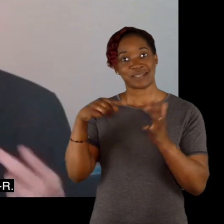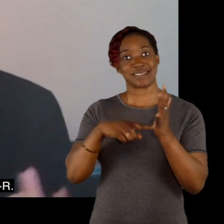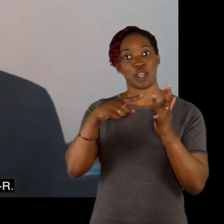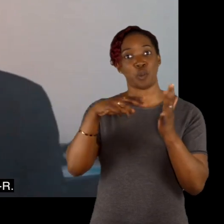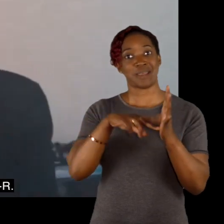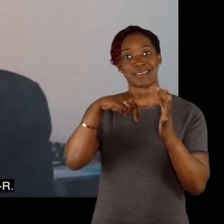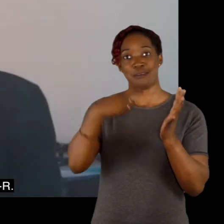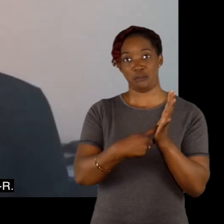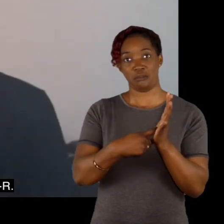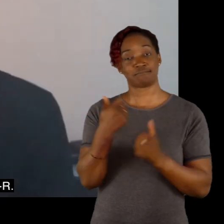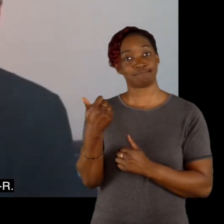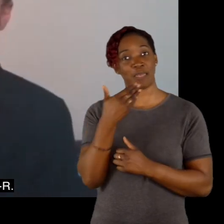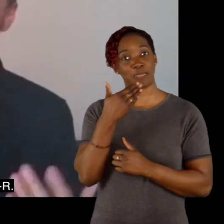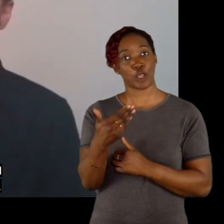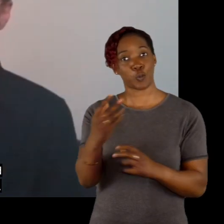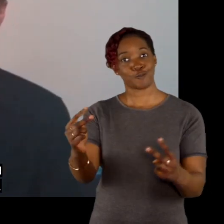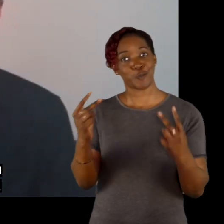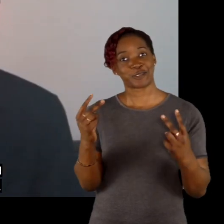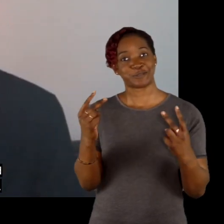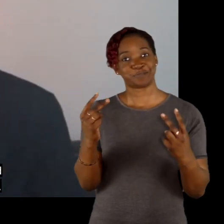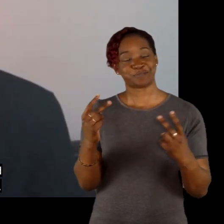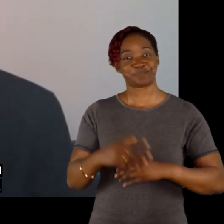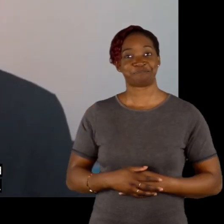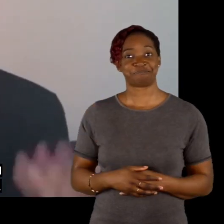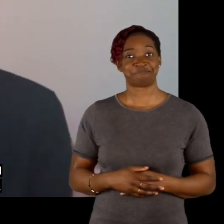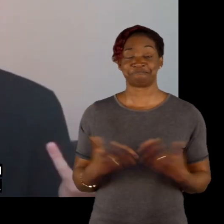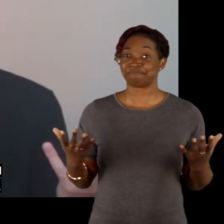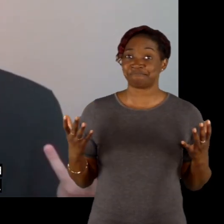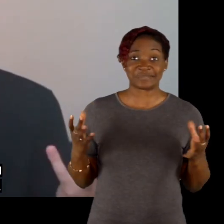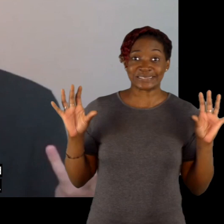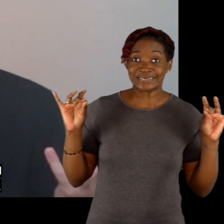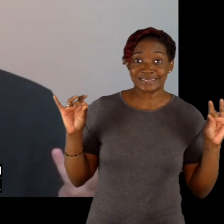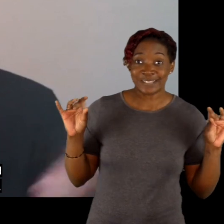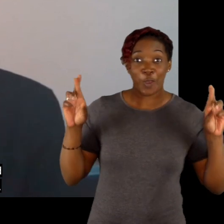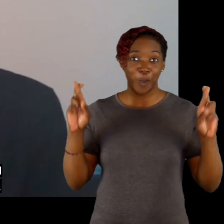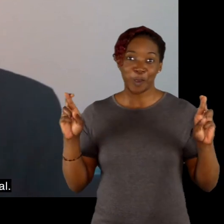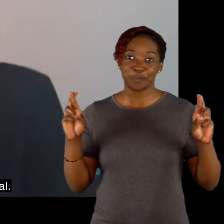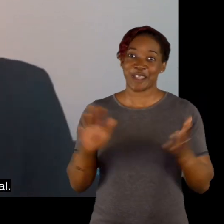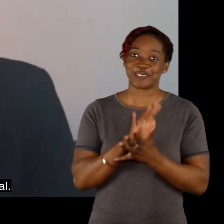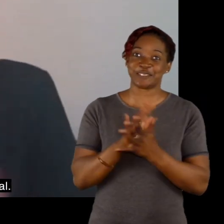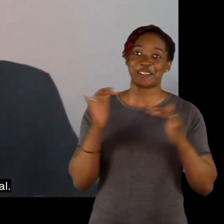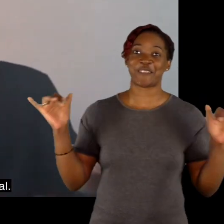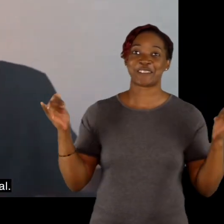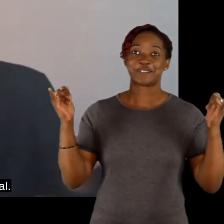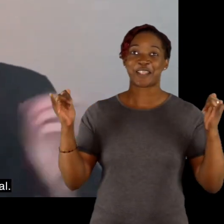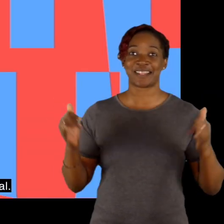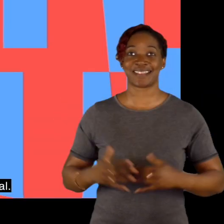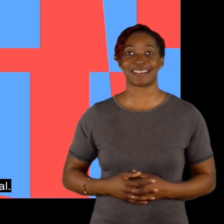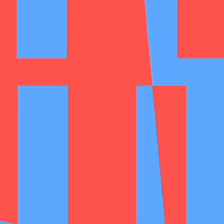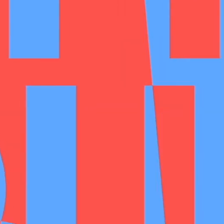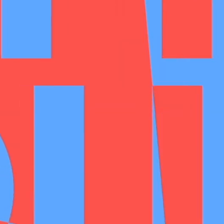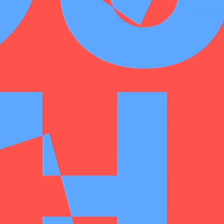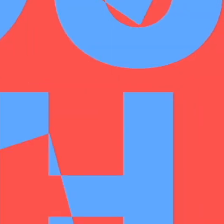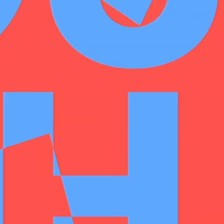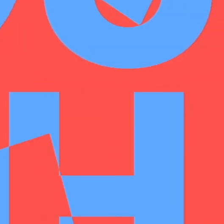is Toner. Thank you for watching, and there's no more else to say. We hope you enjoy the festival.